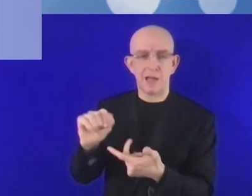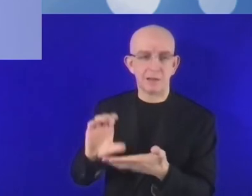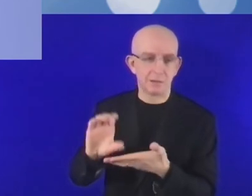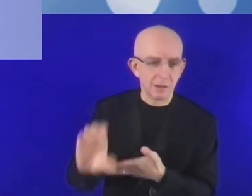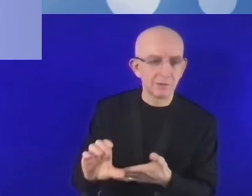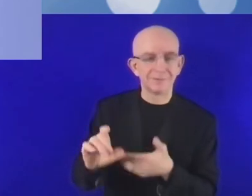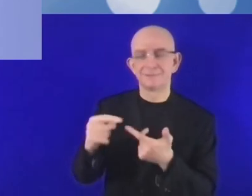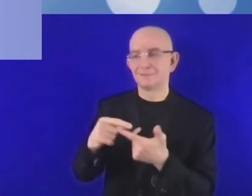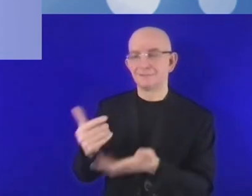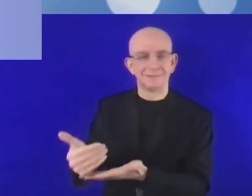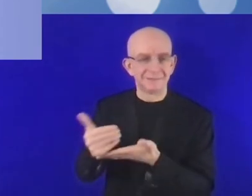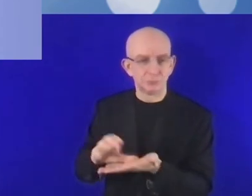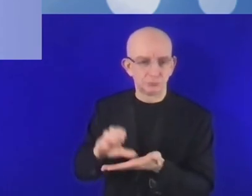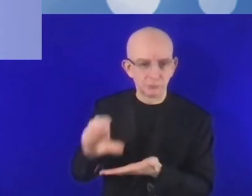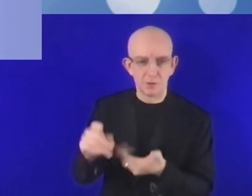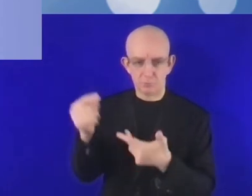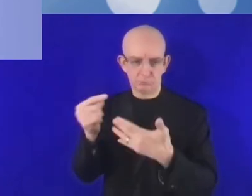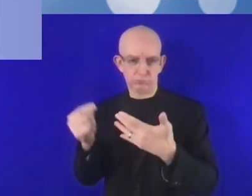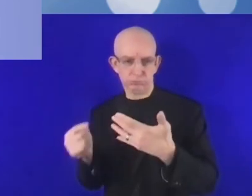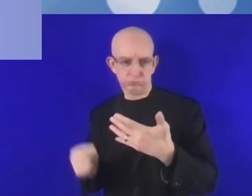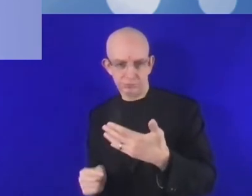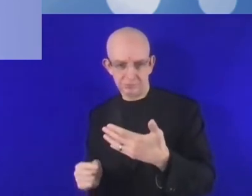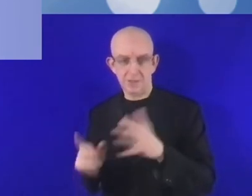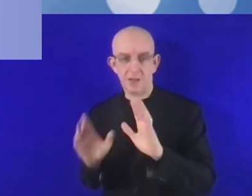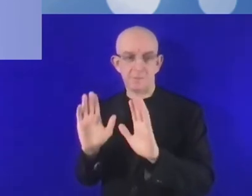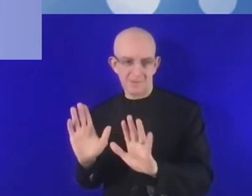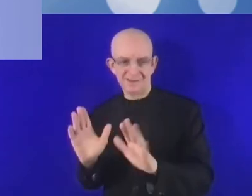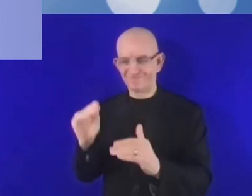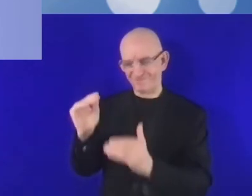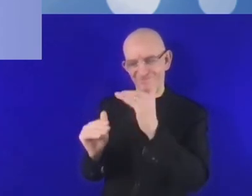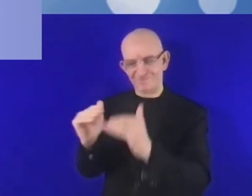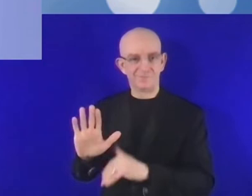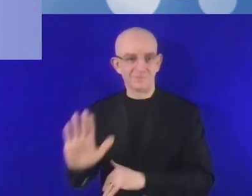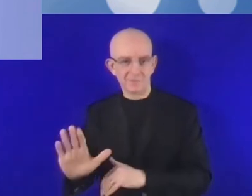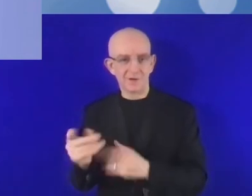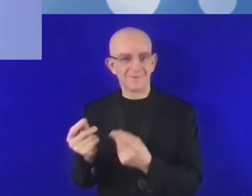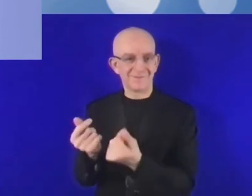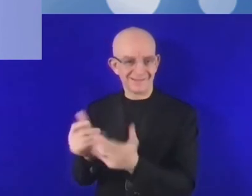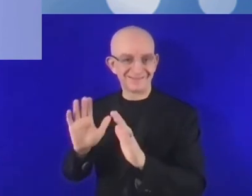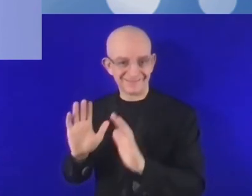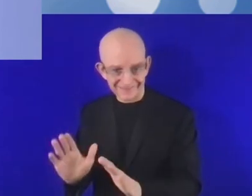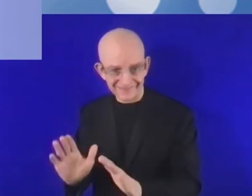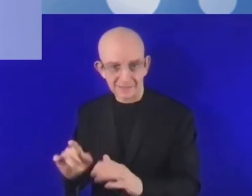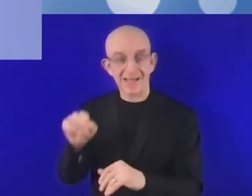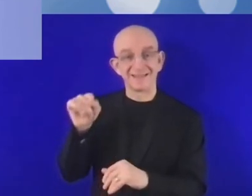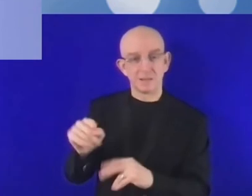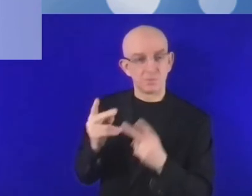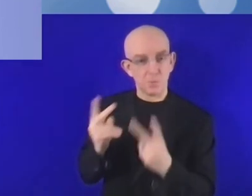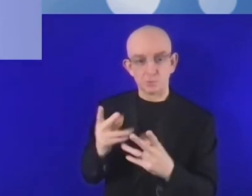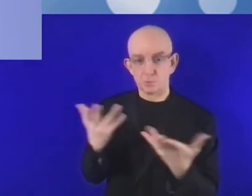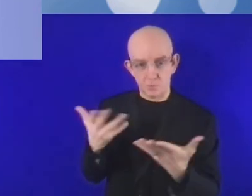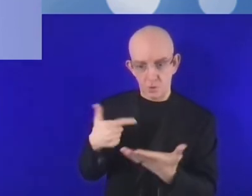with other sources of financing for example capital market instruments and eu grants as